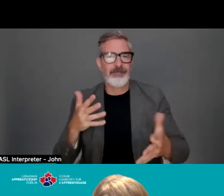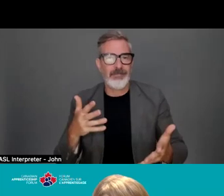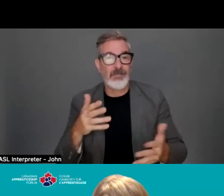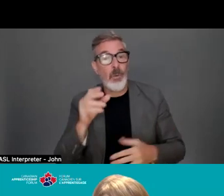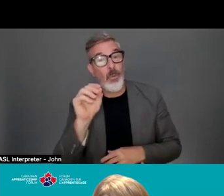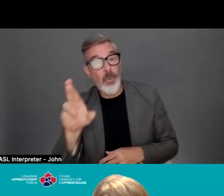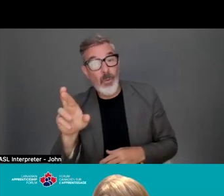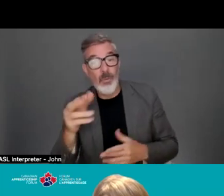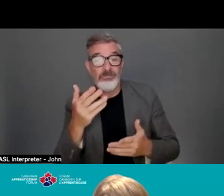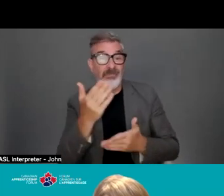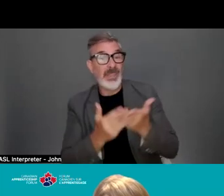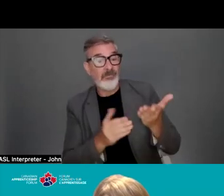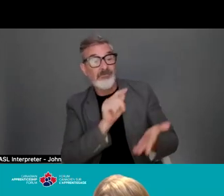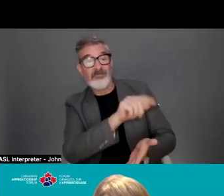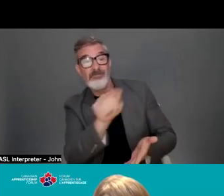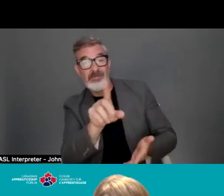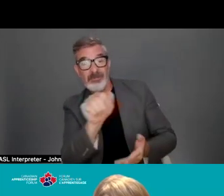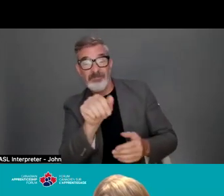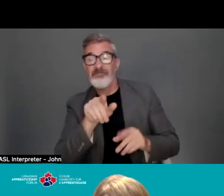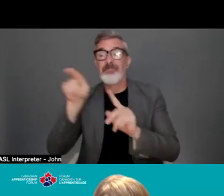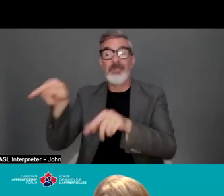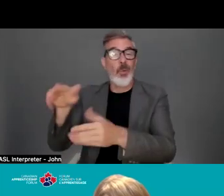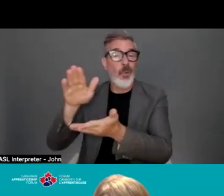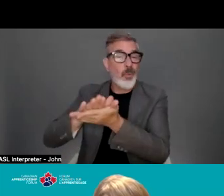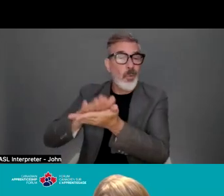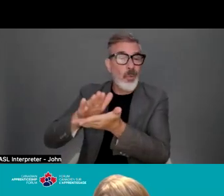at technical training institutes.